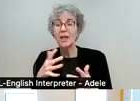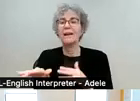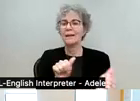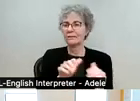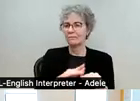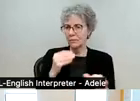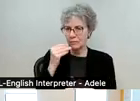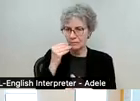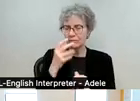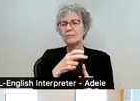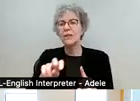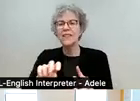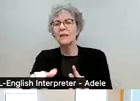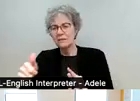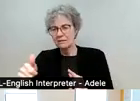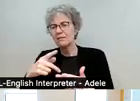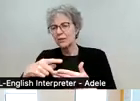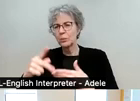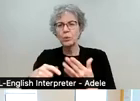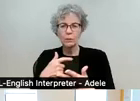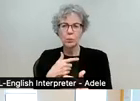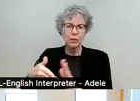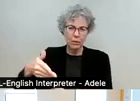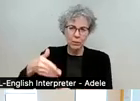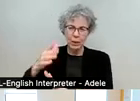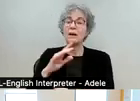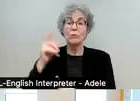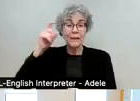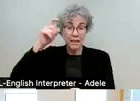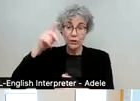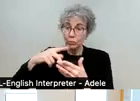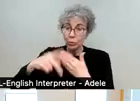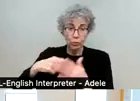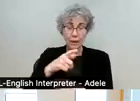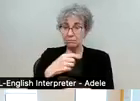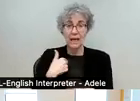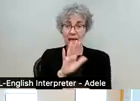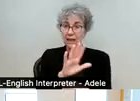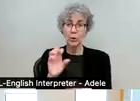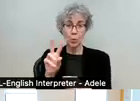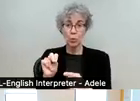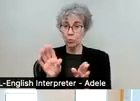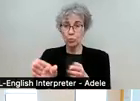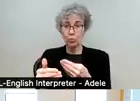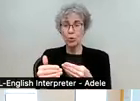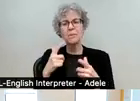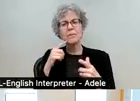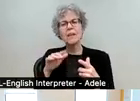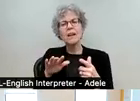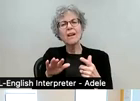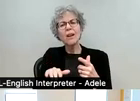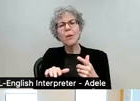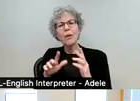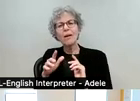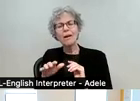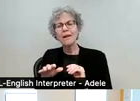and went into another program that we operate, also residential, had a room of his own in sort of a lower level apartment with another